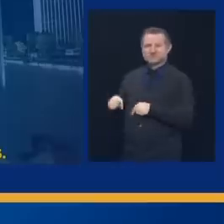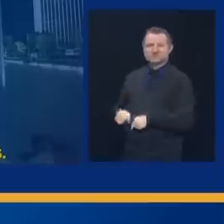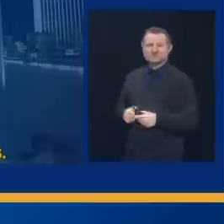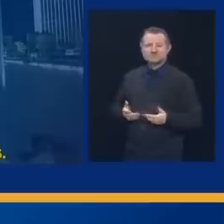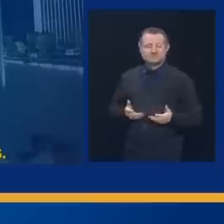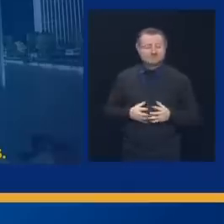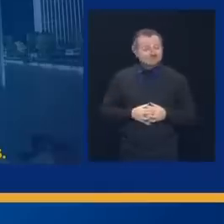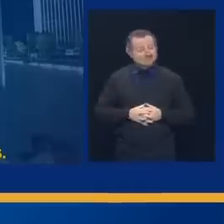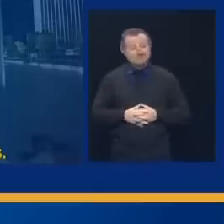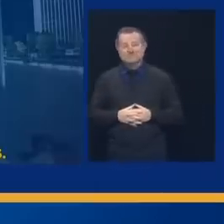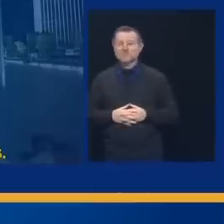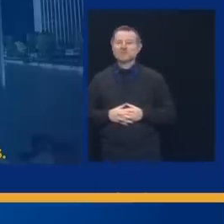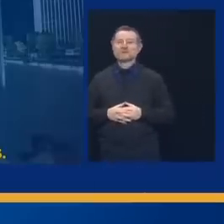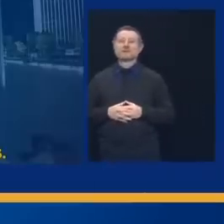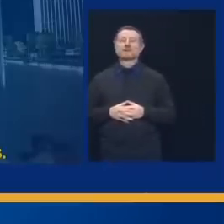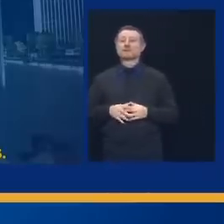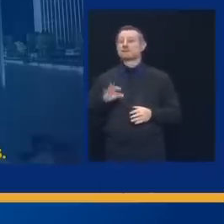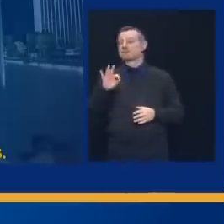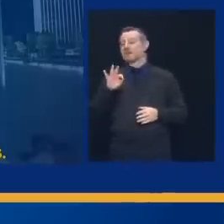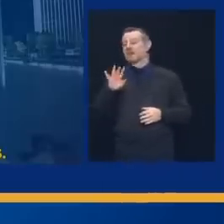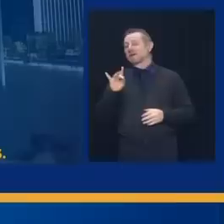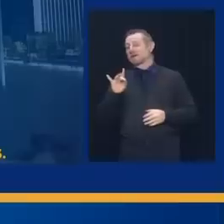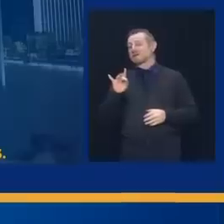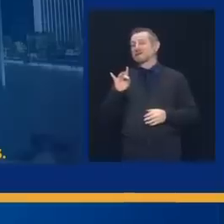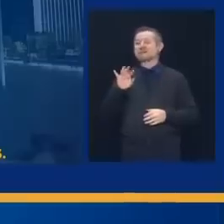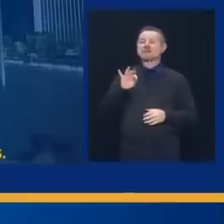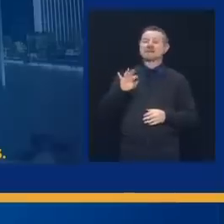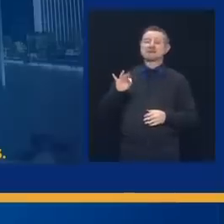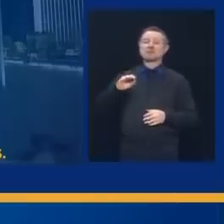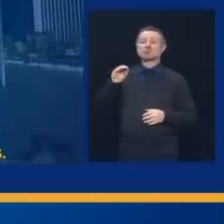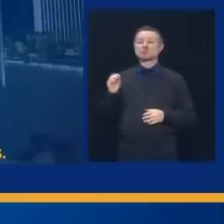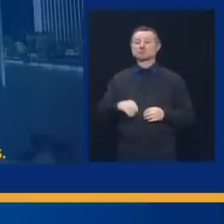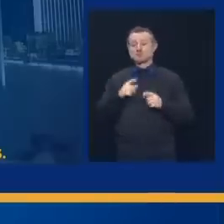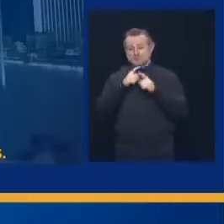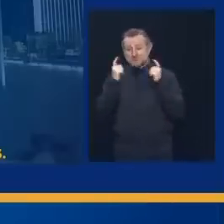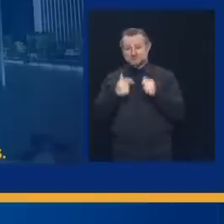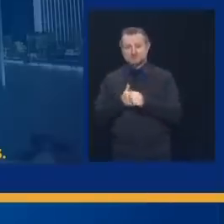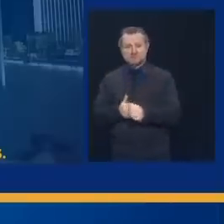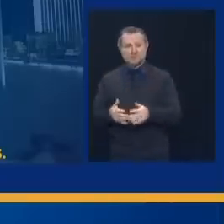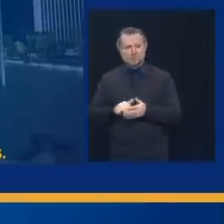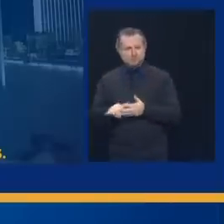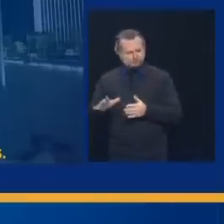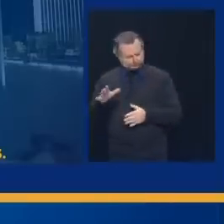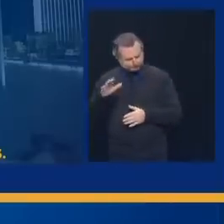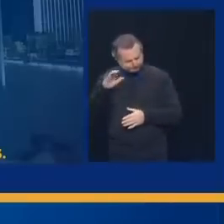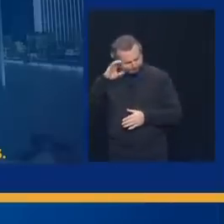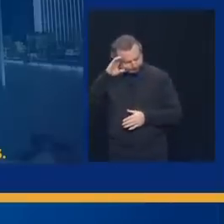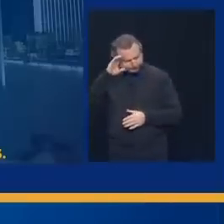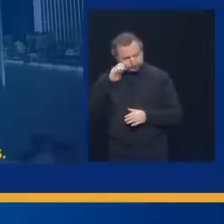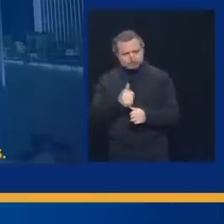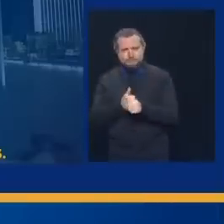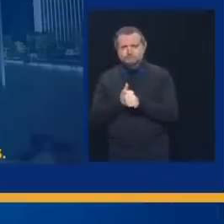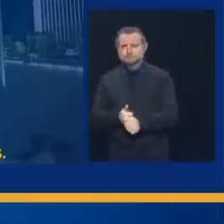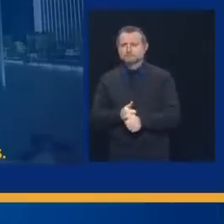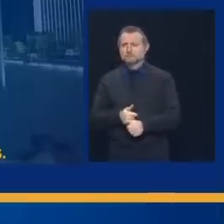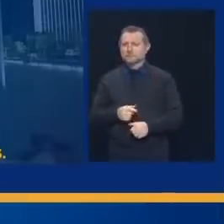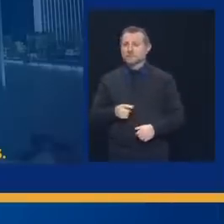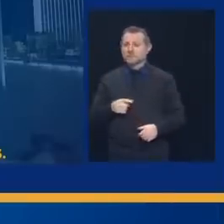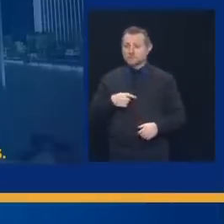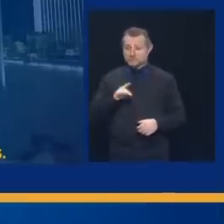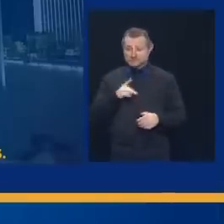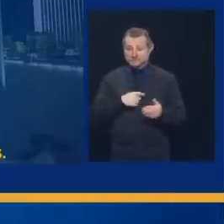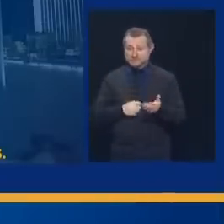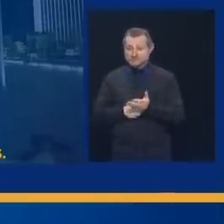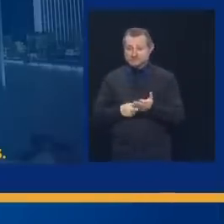mask compliance. Why? Because I run around giving people tickets for masks?